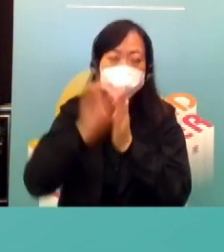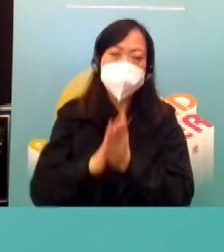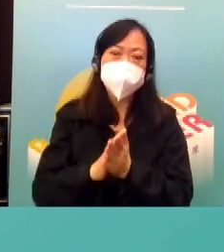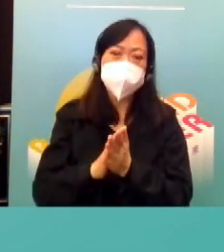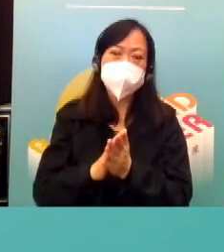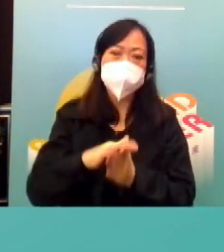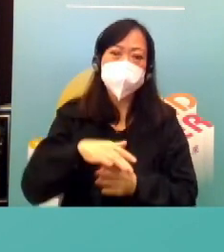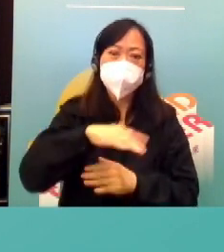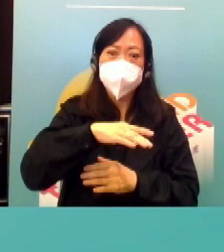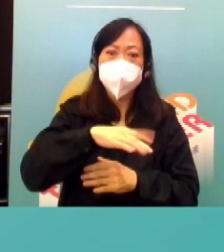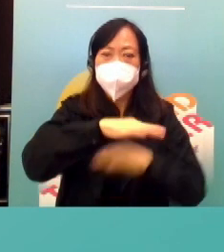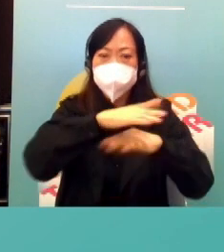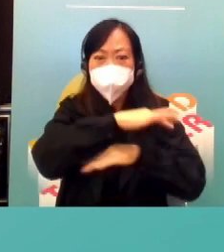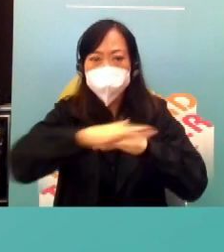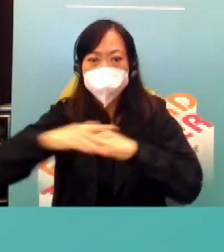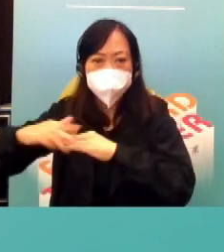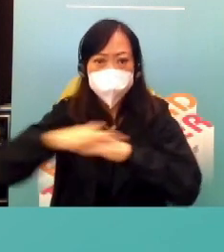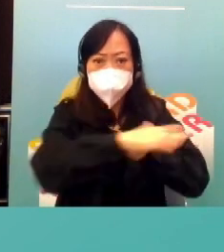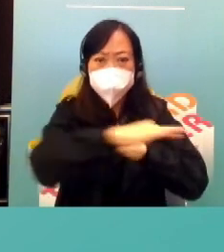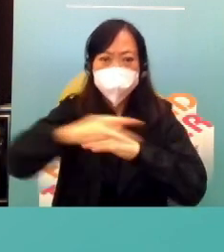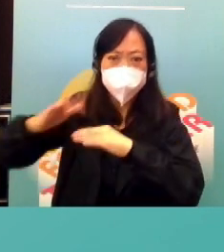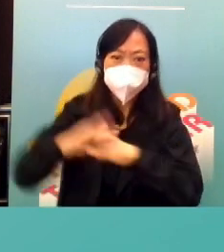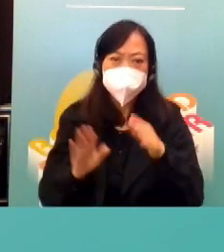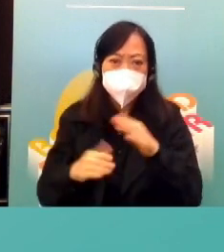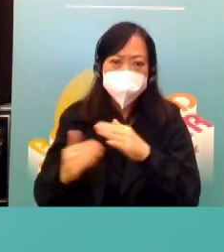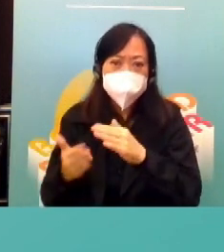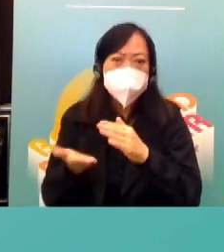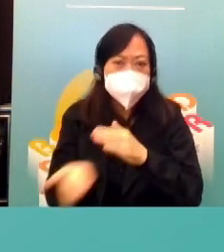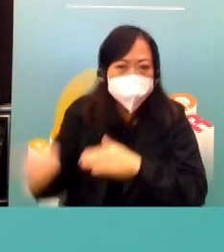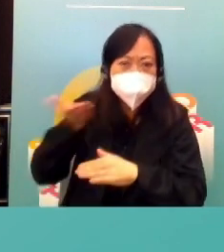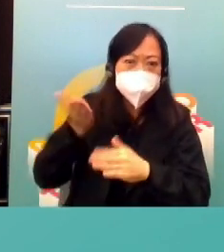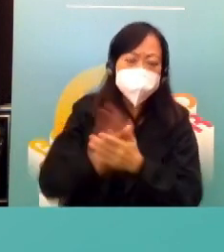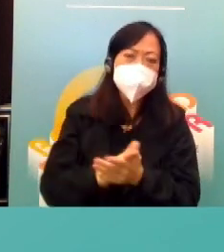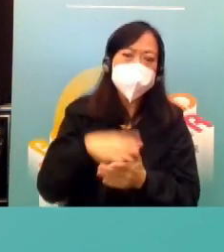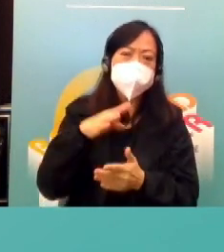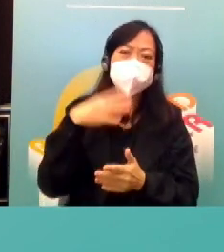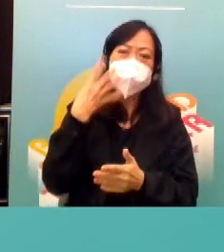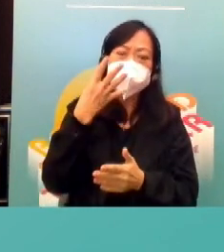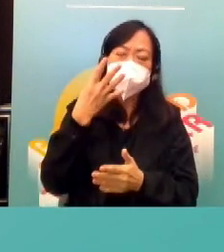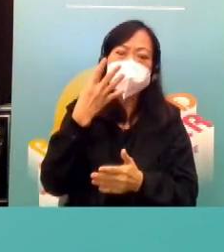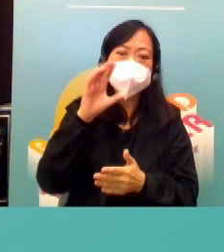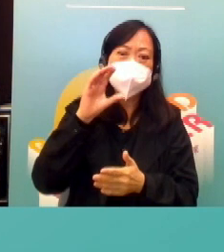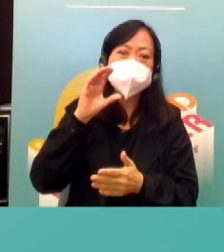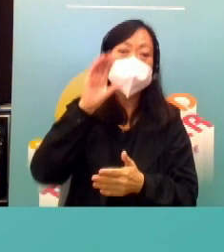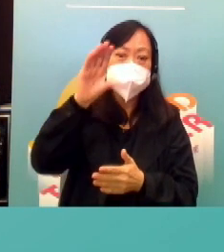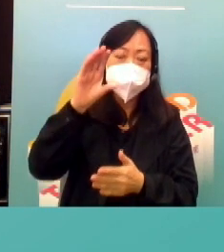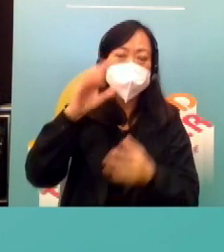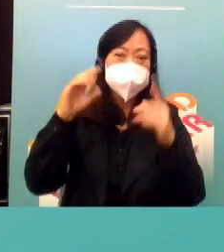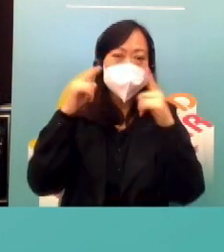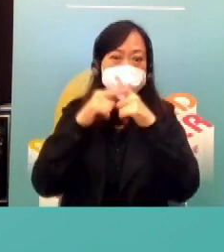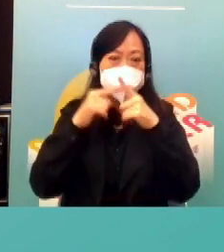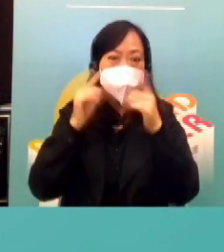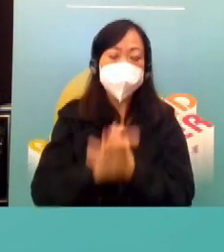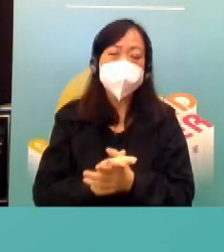and 400 million people will be affected, 400 million. So that's a